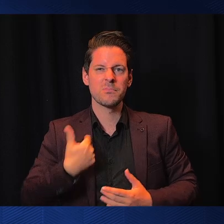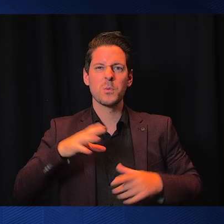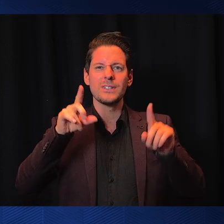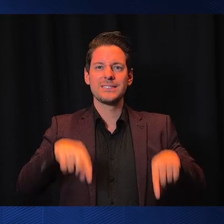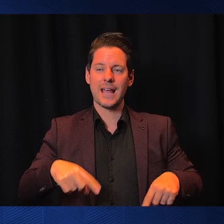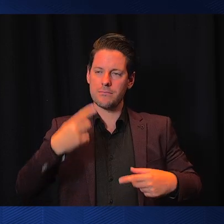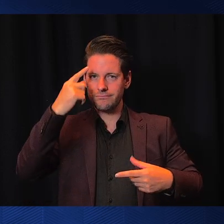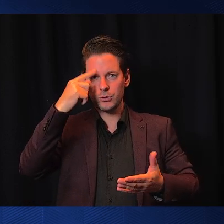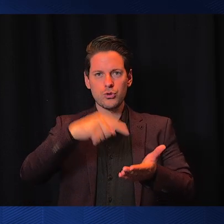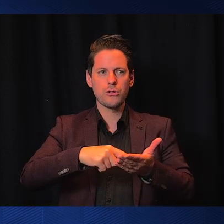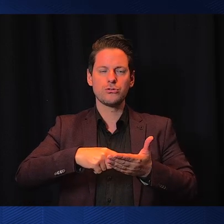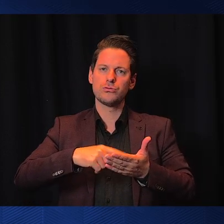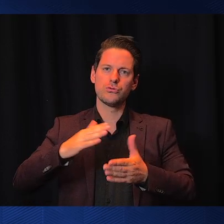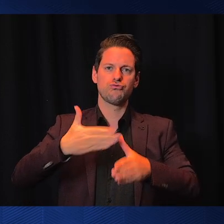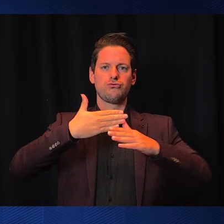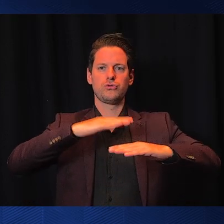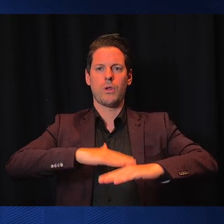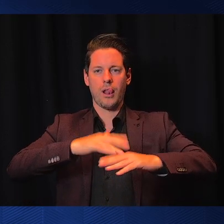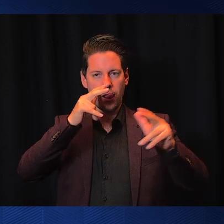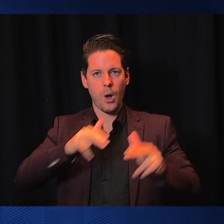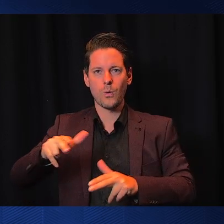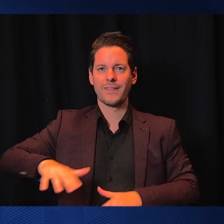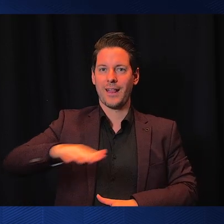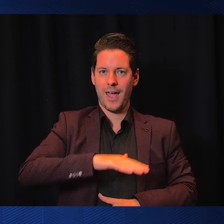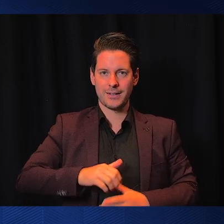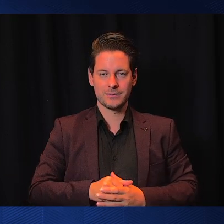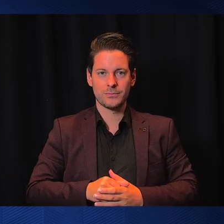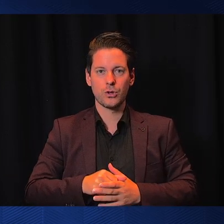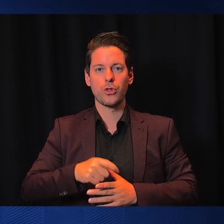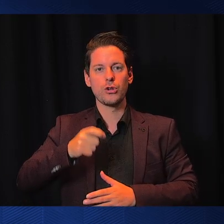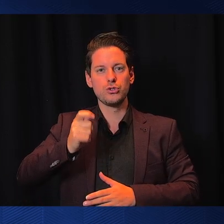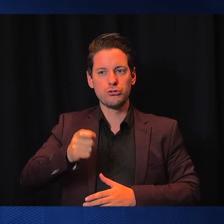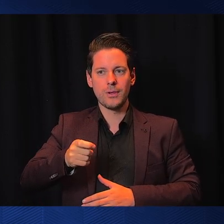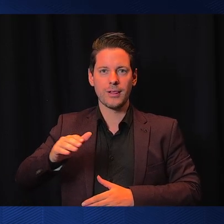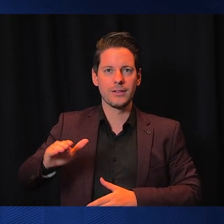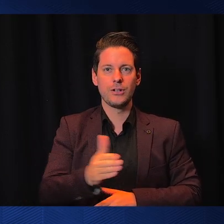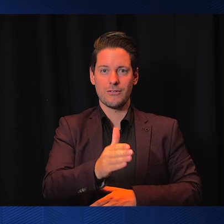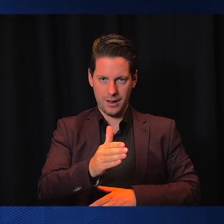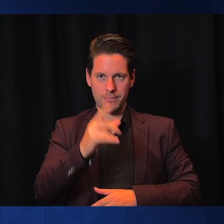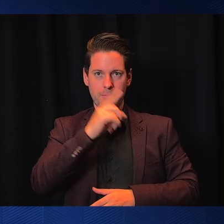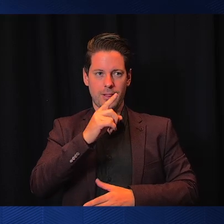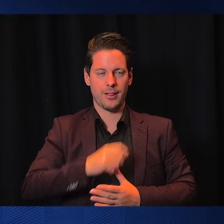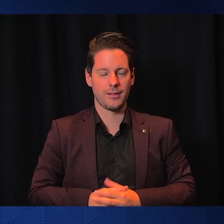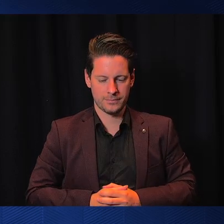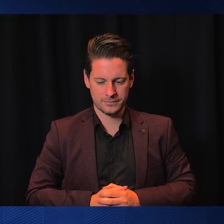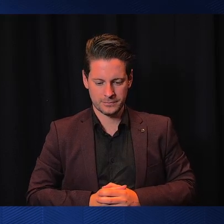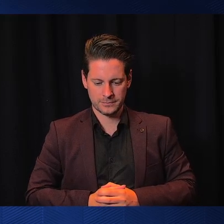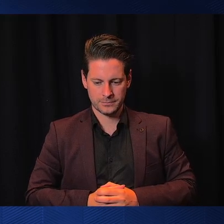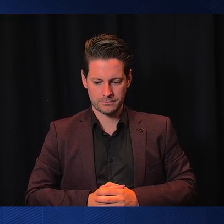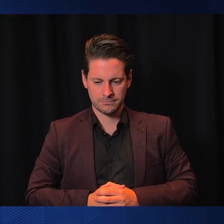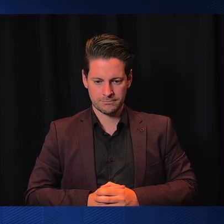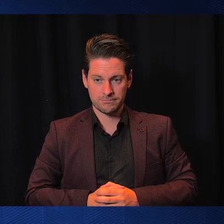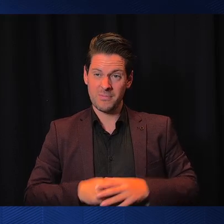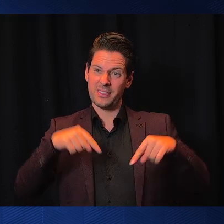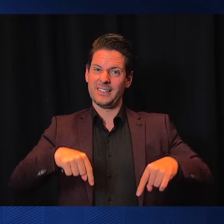morning by acknowledging the traditional owners of the land, the Turrbal, Jagera, and the Yagara peoples. In the context of